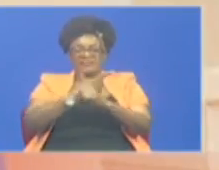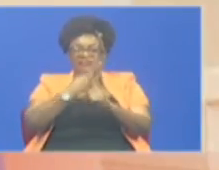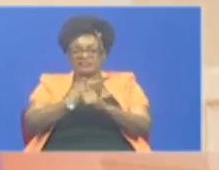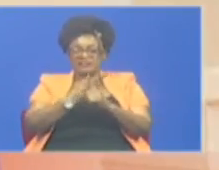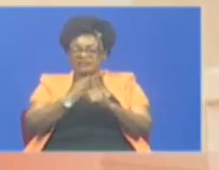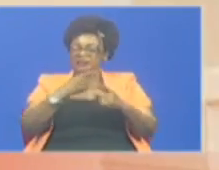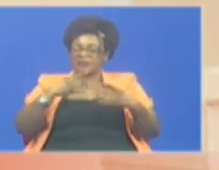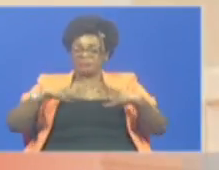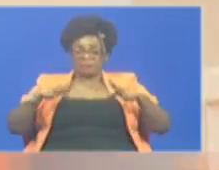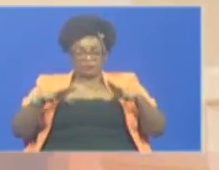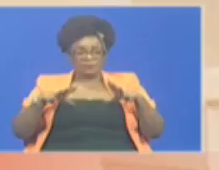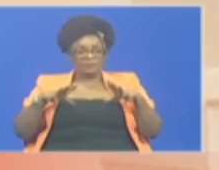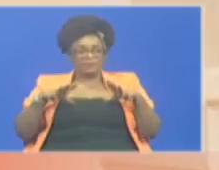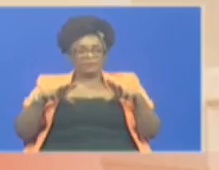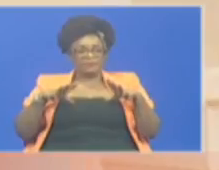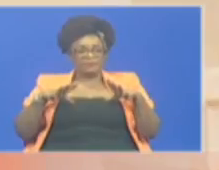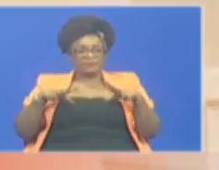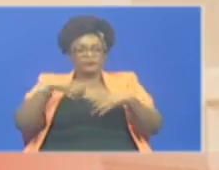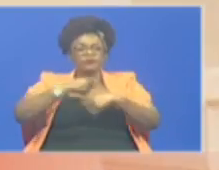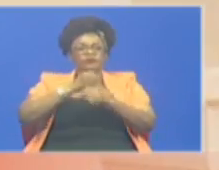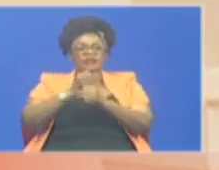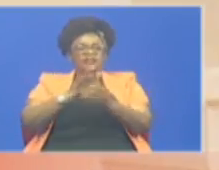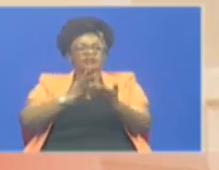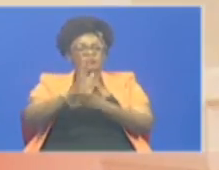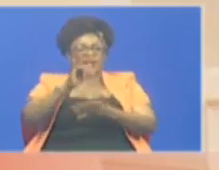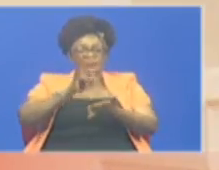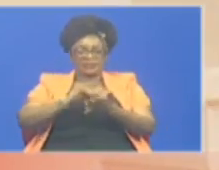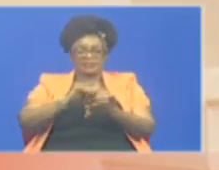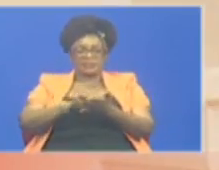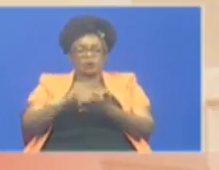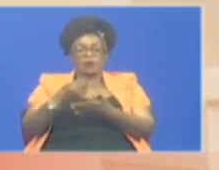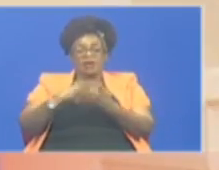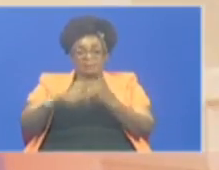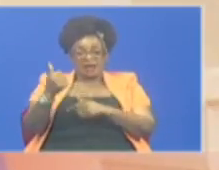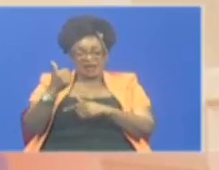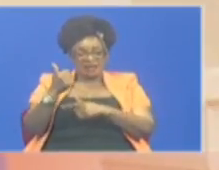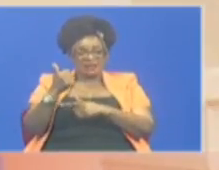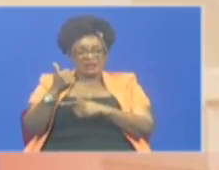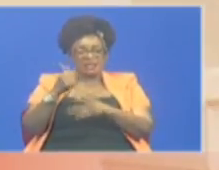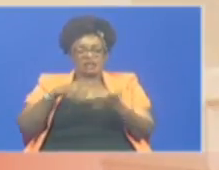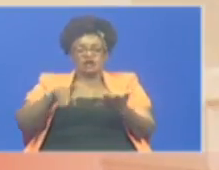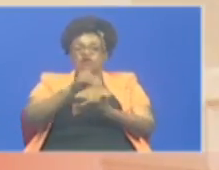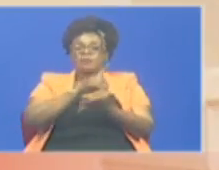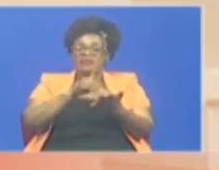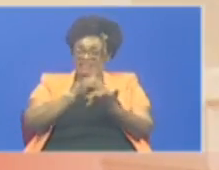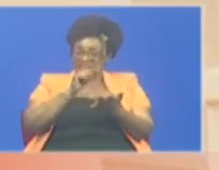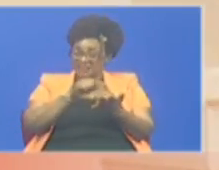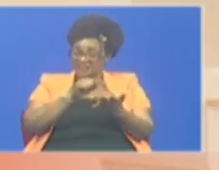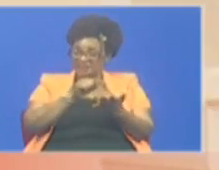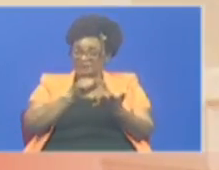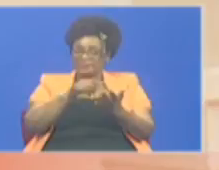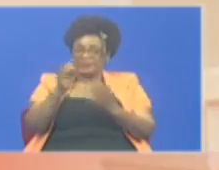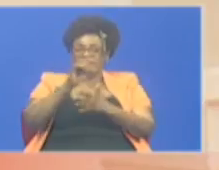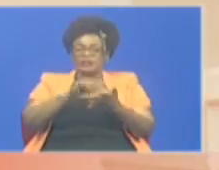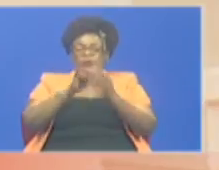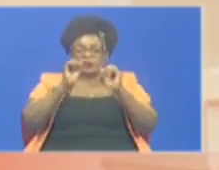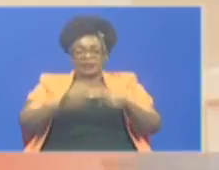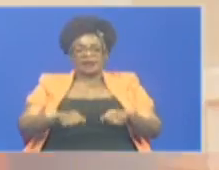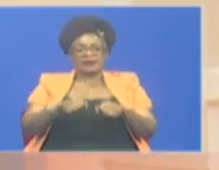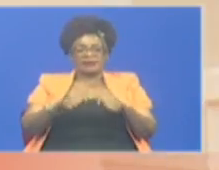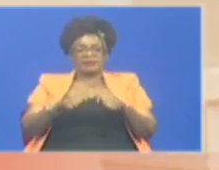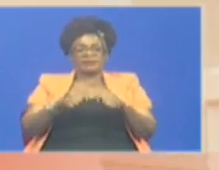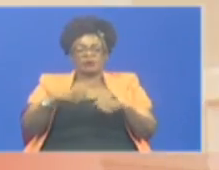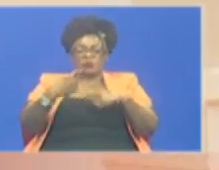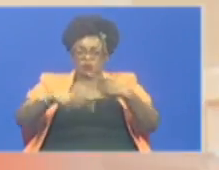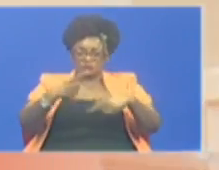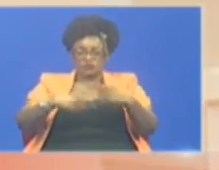should be to ensure that we procure these products domestically so that we can keep our